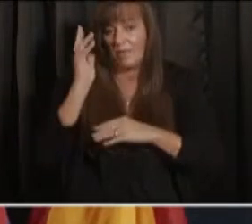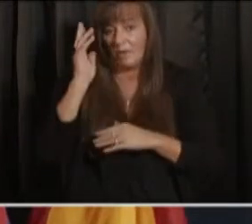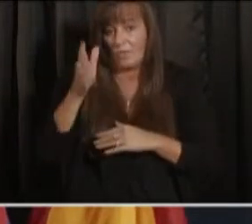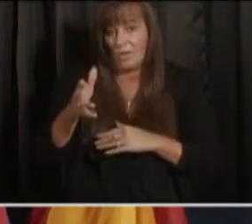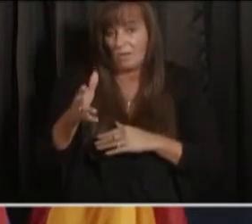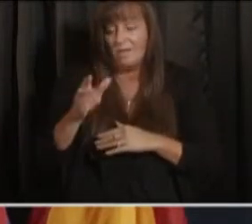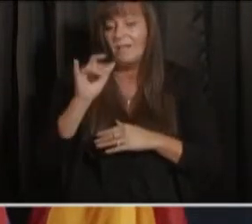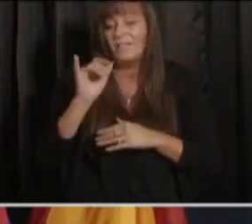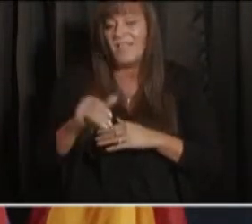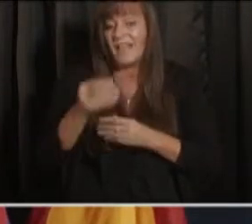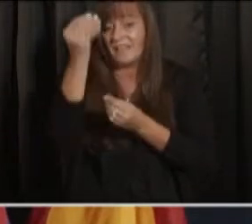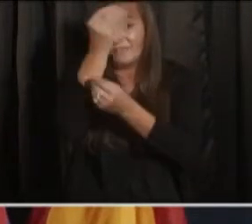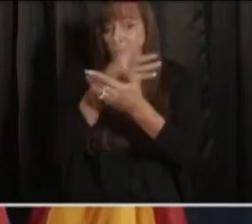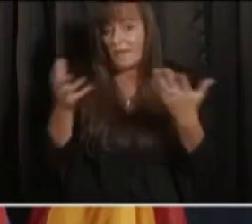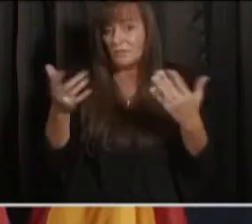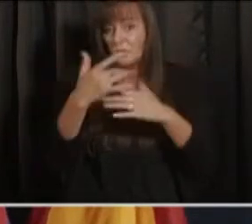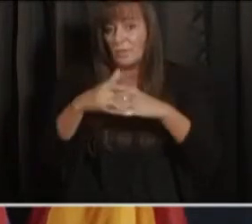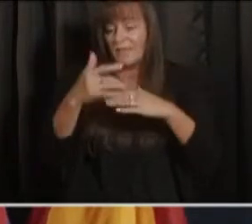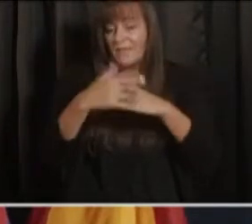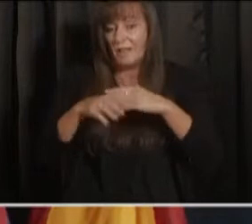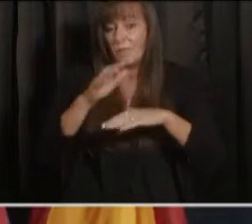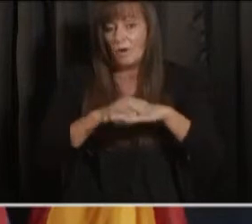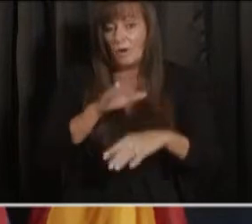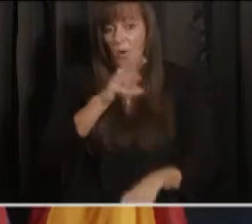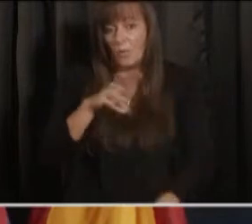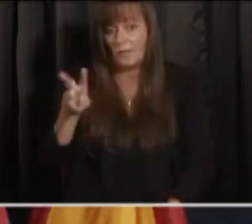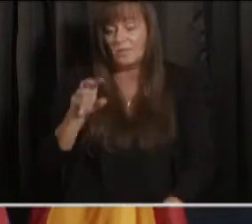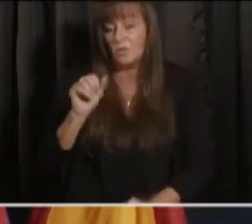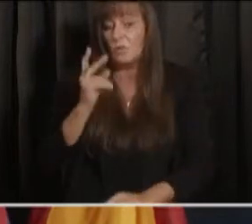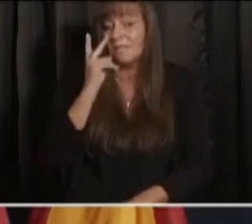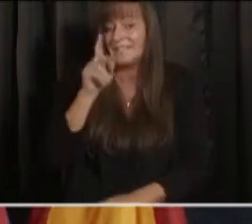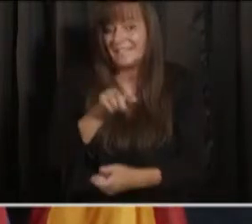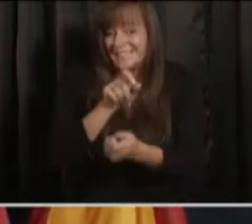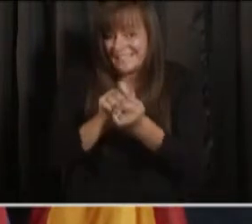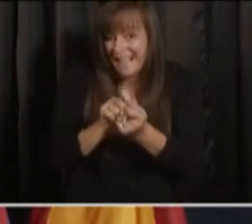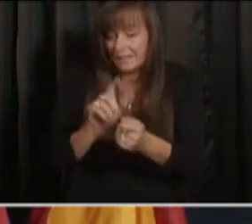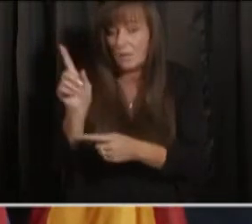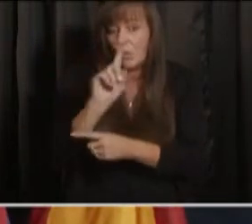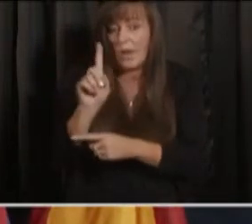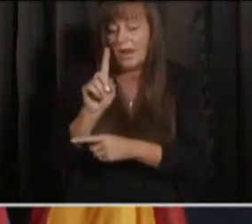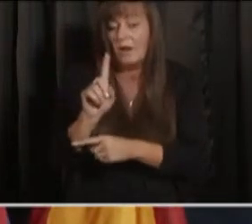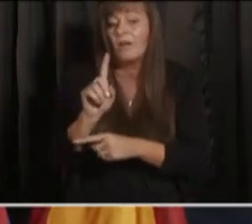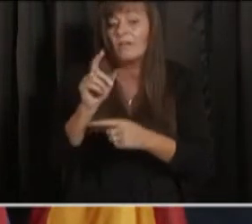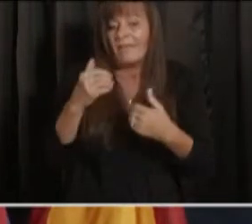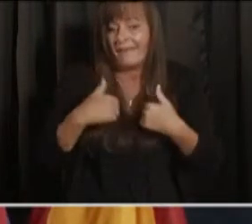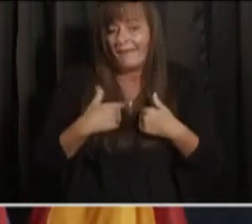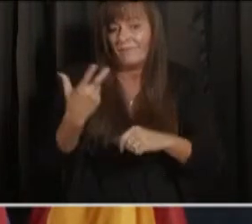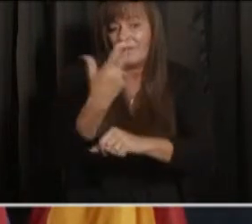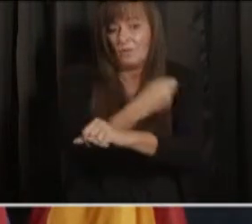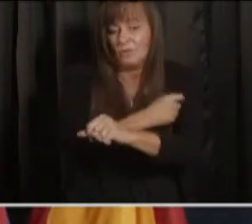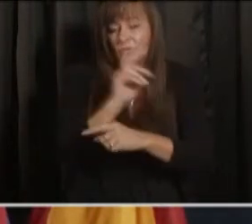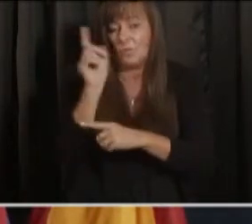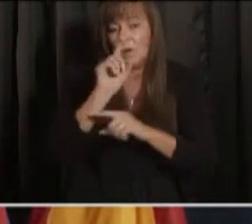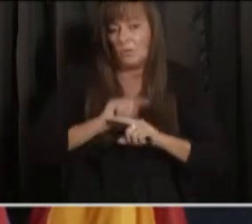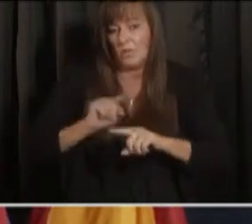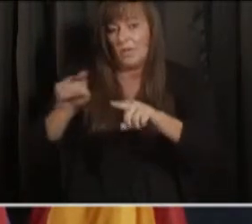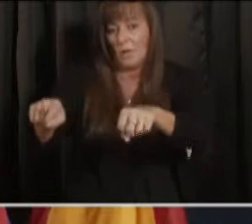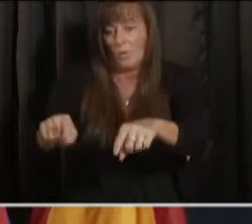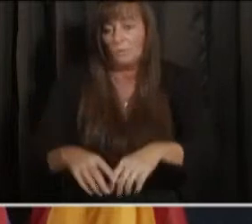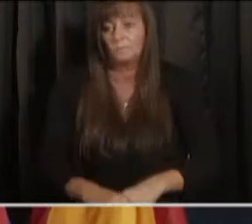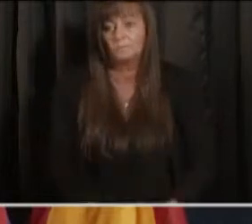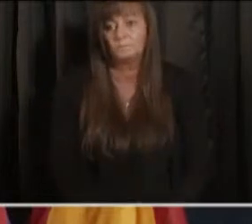that information available on our website so folks can see exactly what locations will have doses and where they can go. Give the website